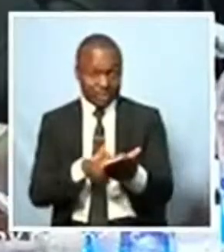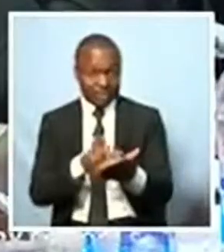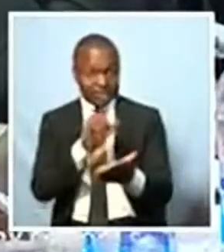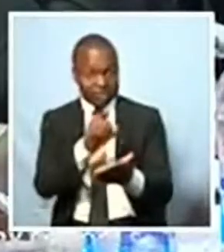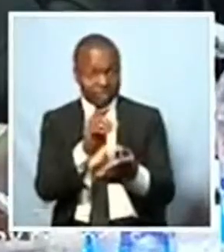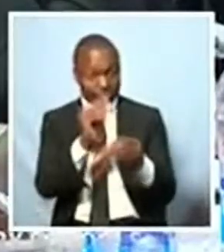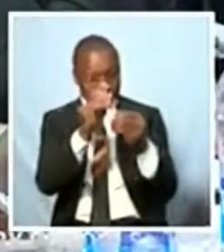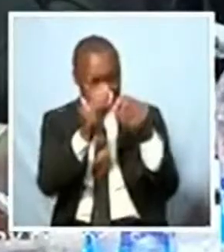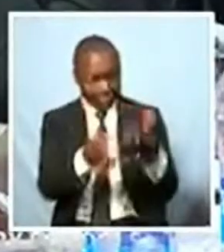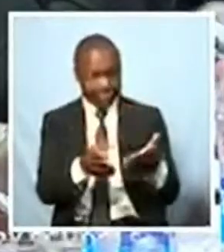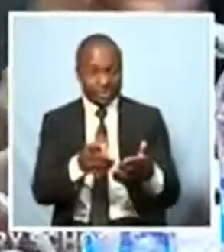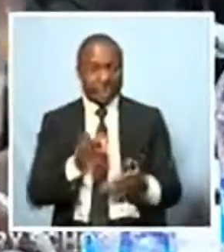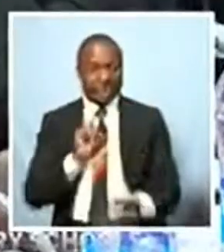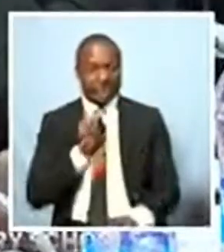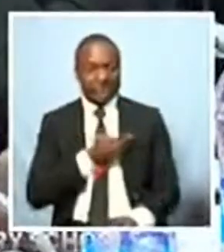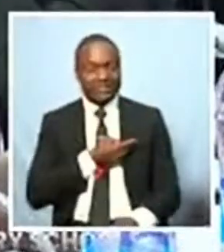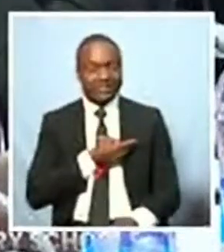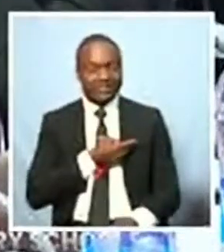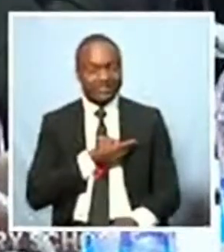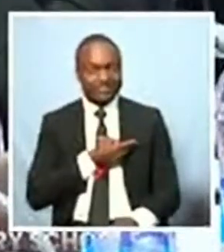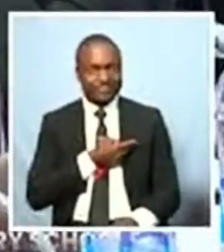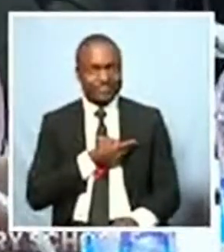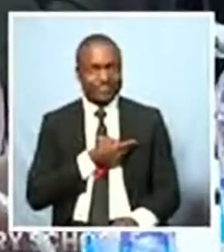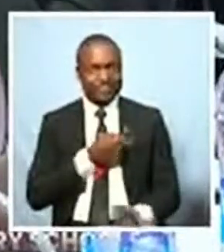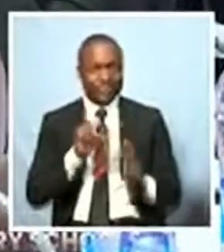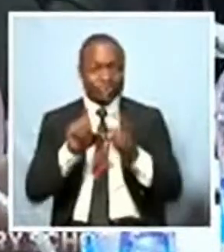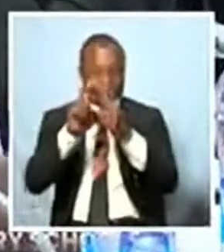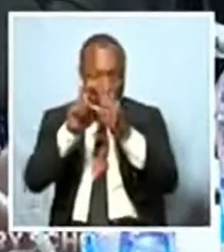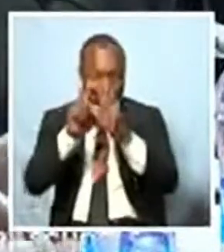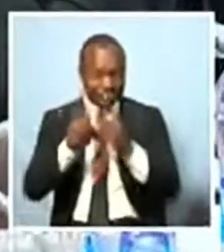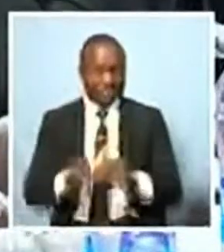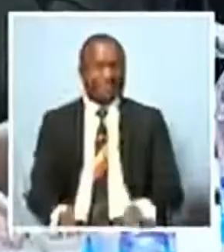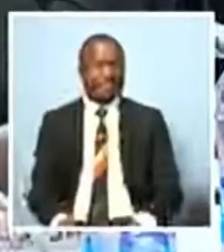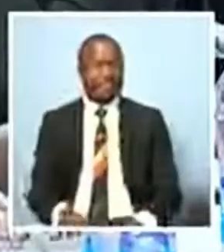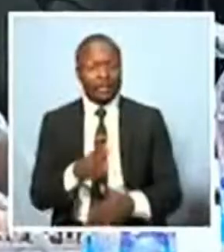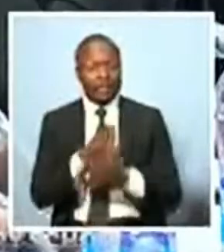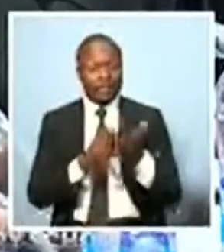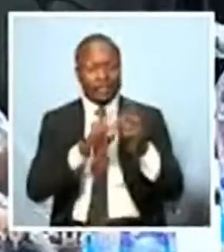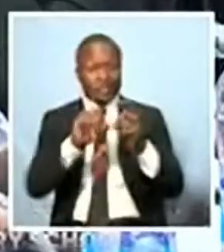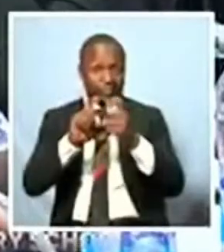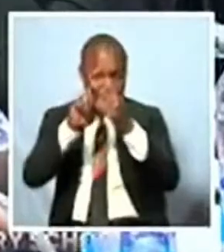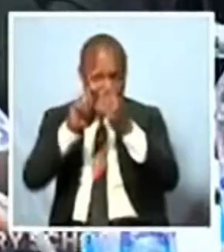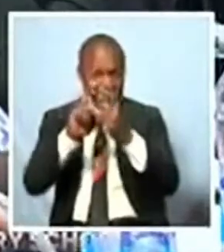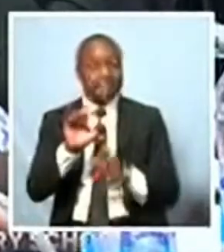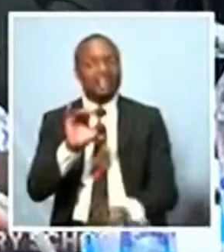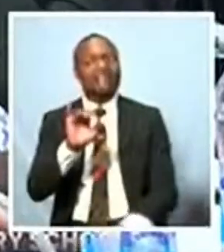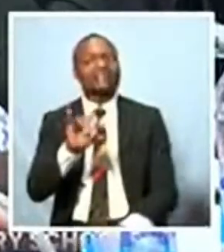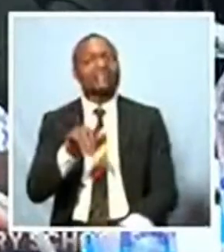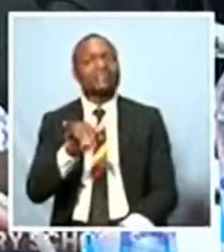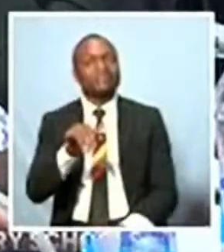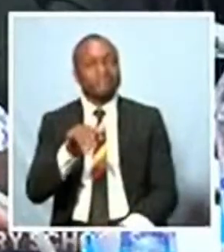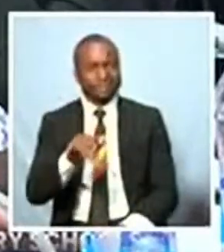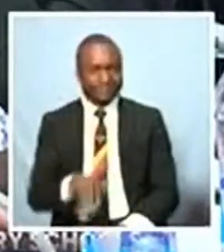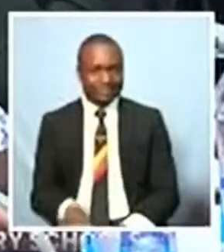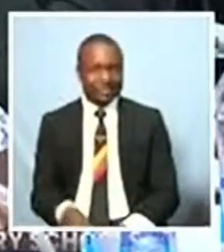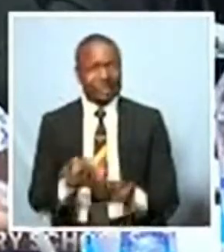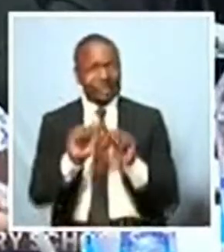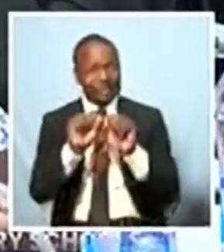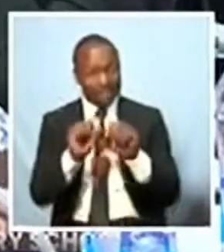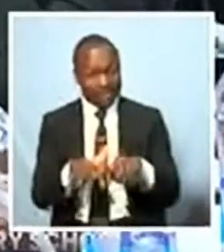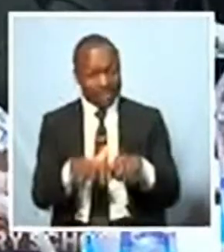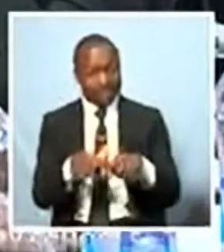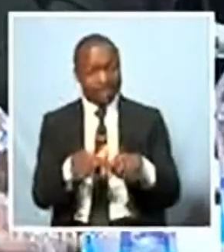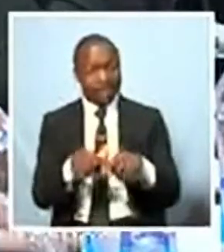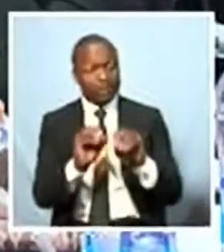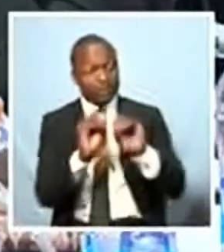presented to us, especially on the challenges. Okay, some of the challenges, yes, they can be heaped on